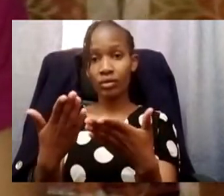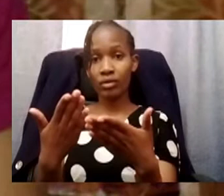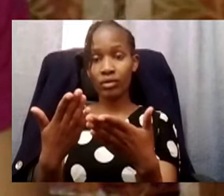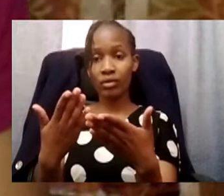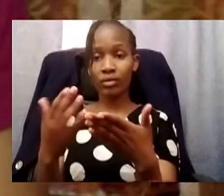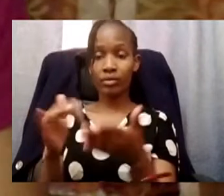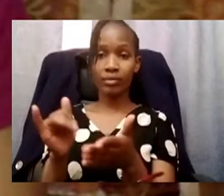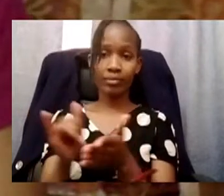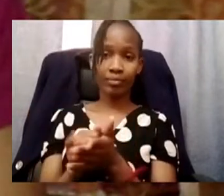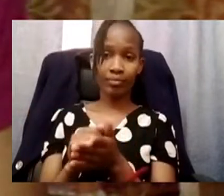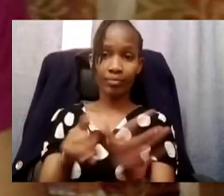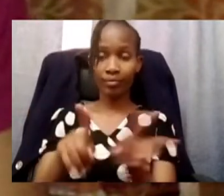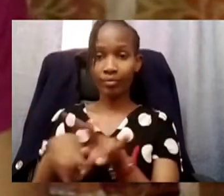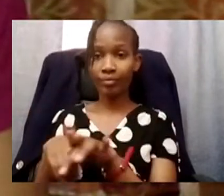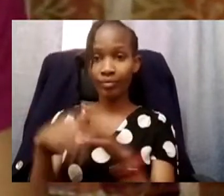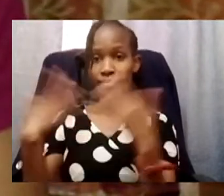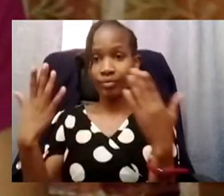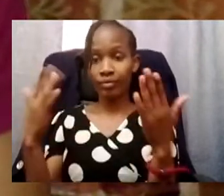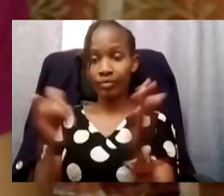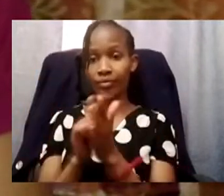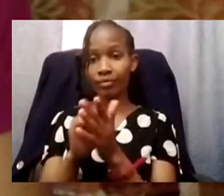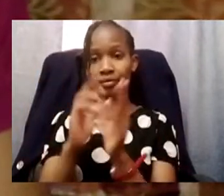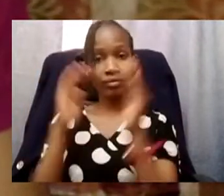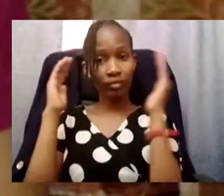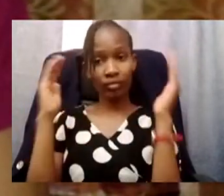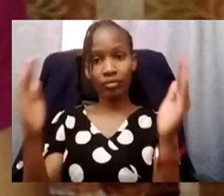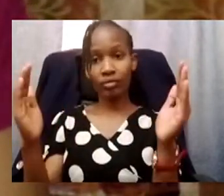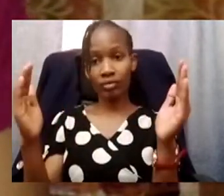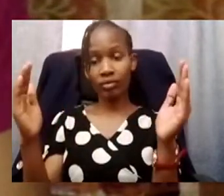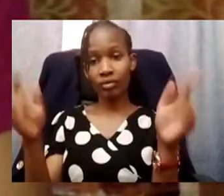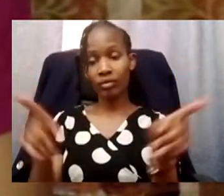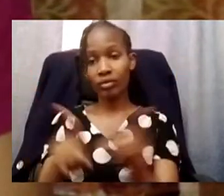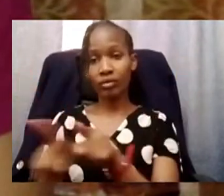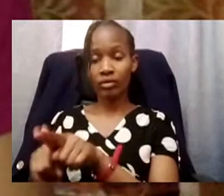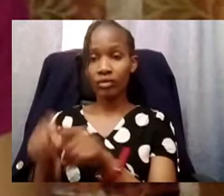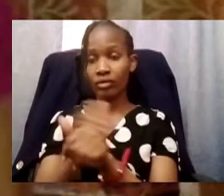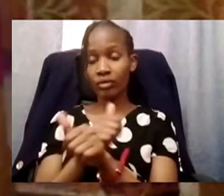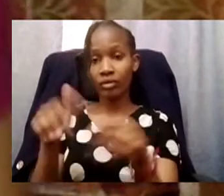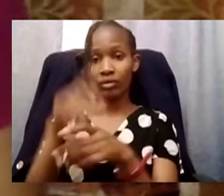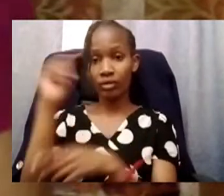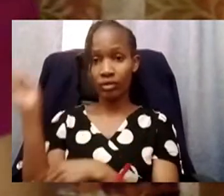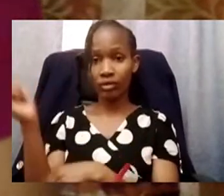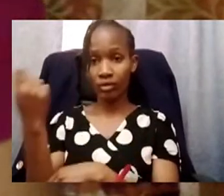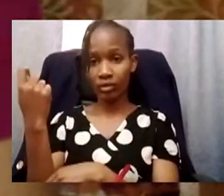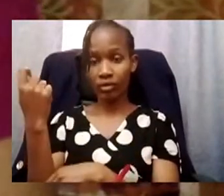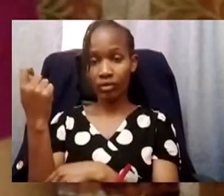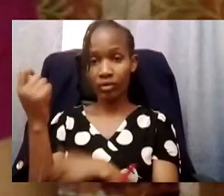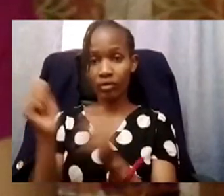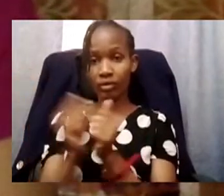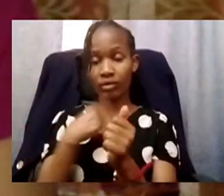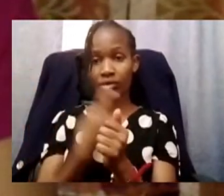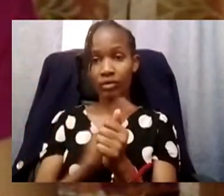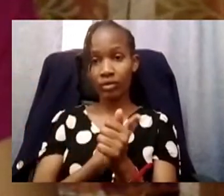also, you know, something great for, you know, doing well in Kenya. And along with us, all the